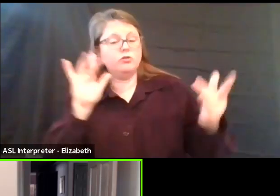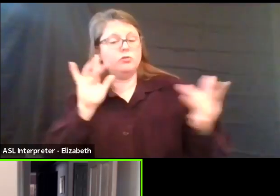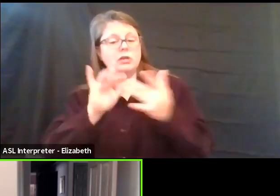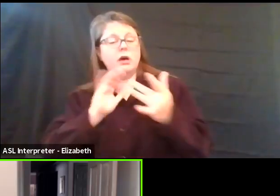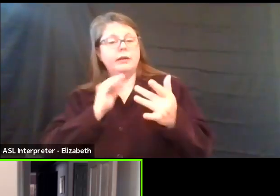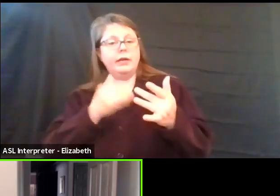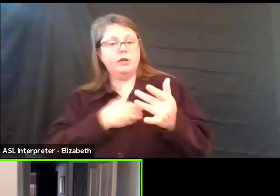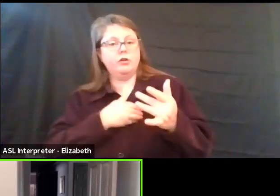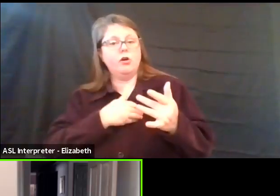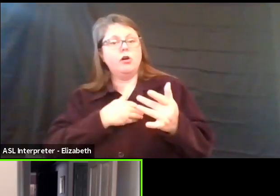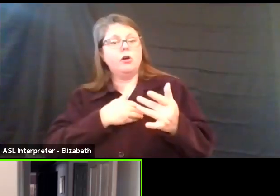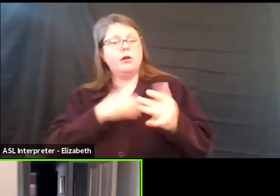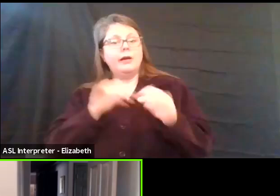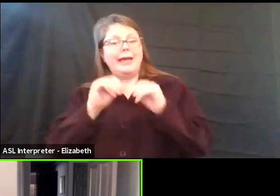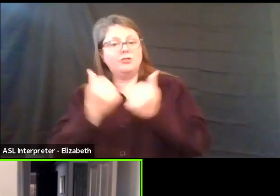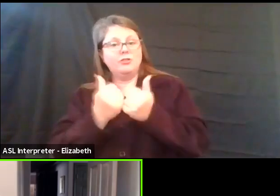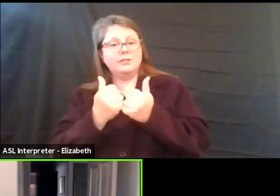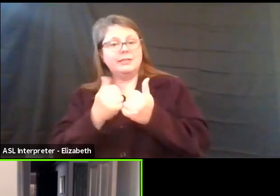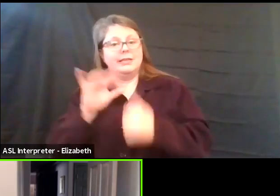is